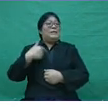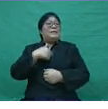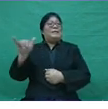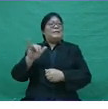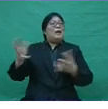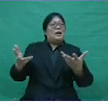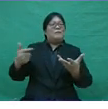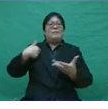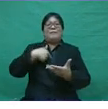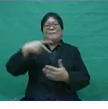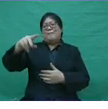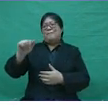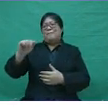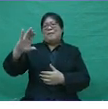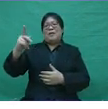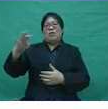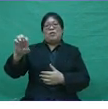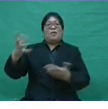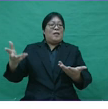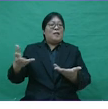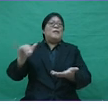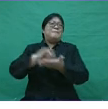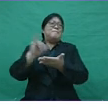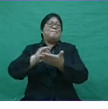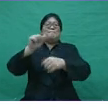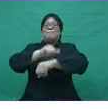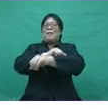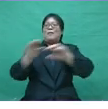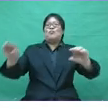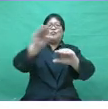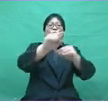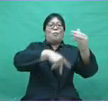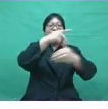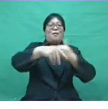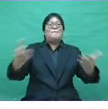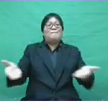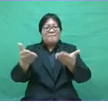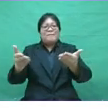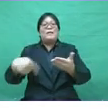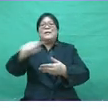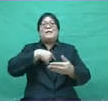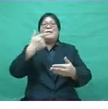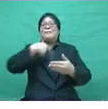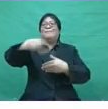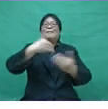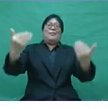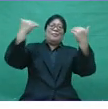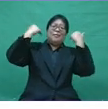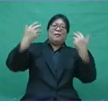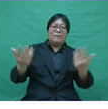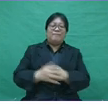at a package known as the wage subsidy program to prevent employees from being retrenched. This